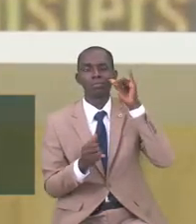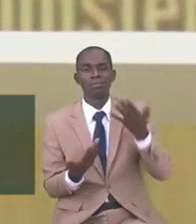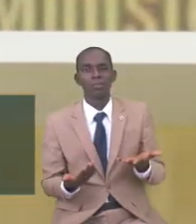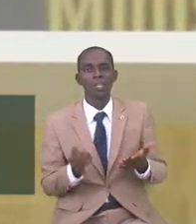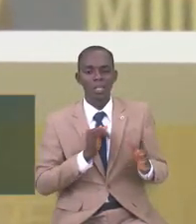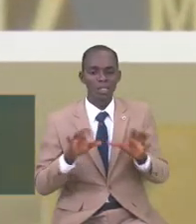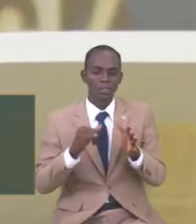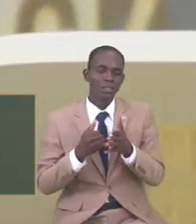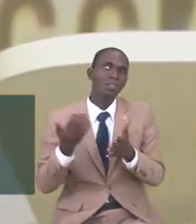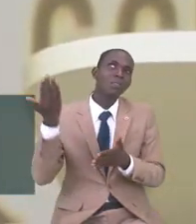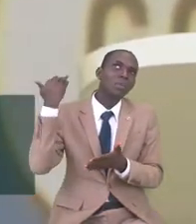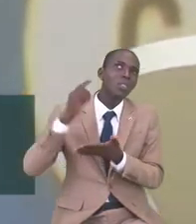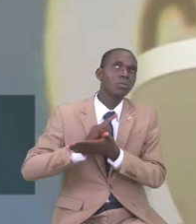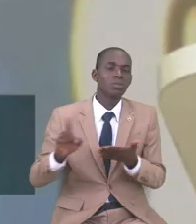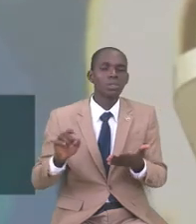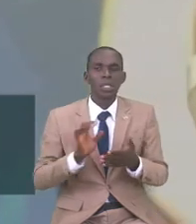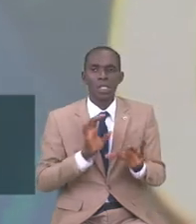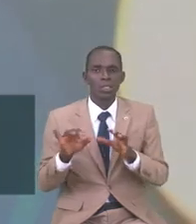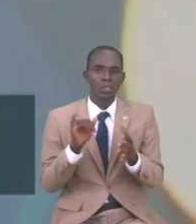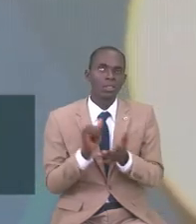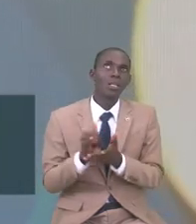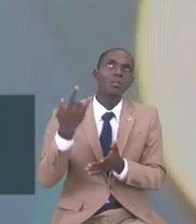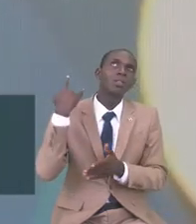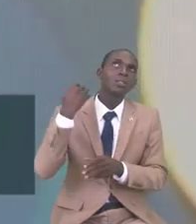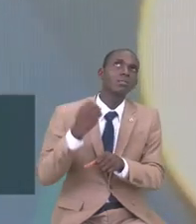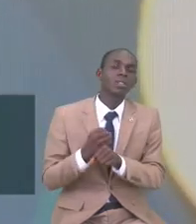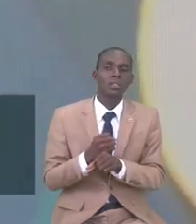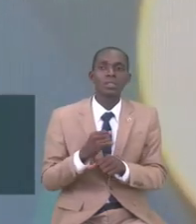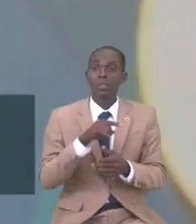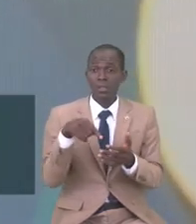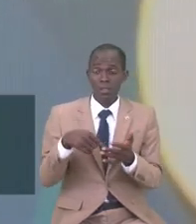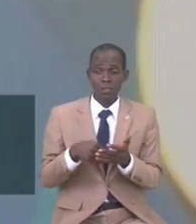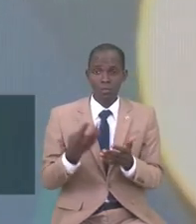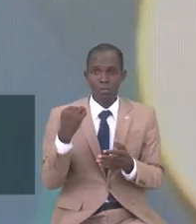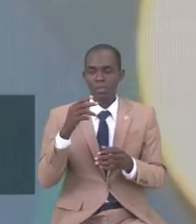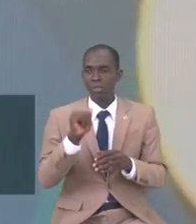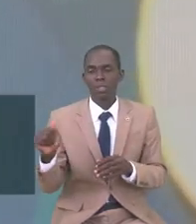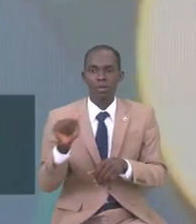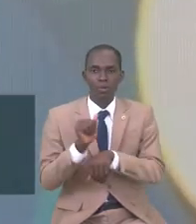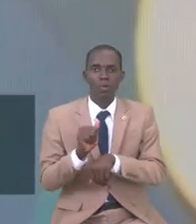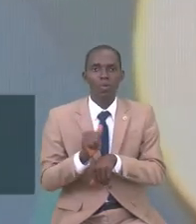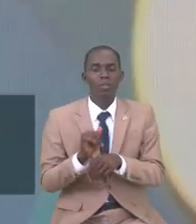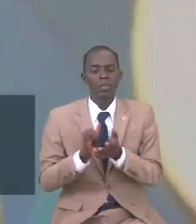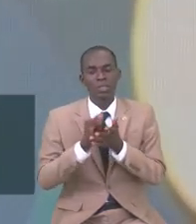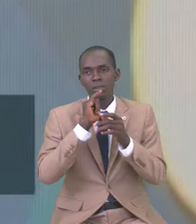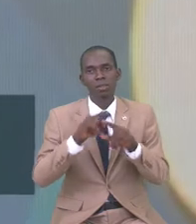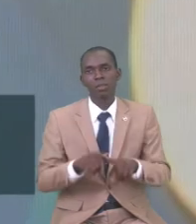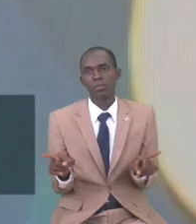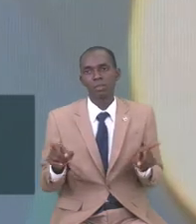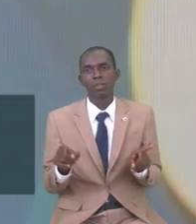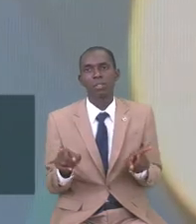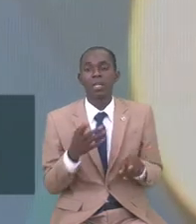the other week. I did that the other year. This was a task, uncommon.